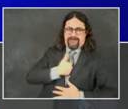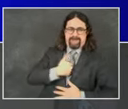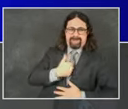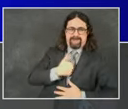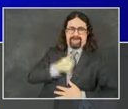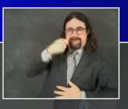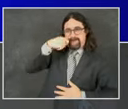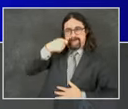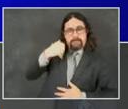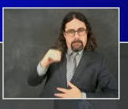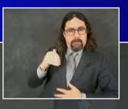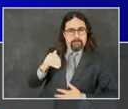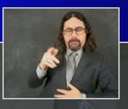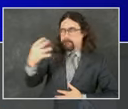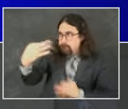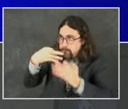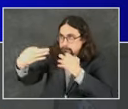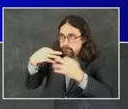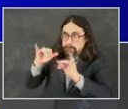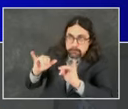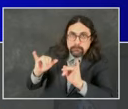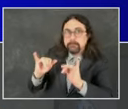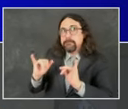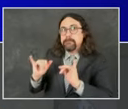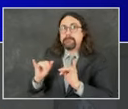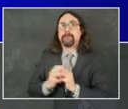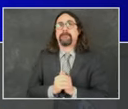my bluntness, they spit into a cup. And that,